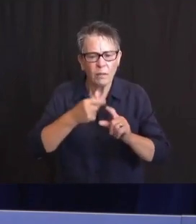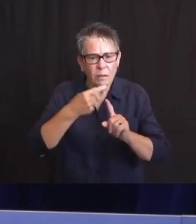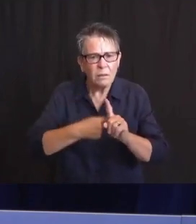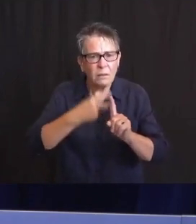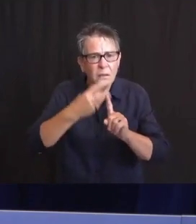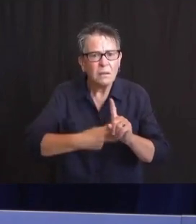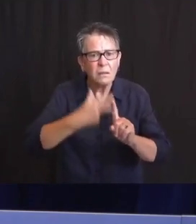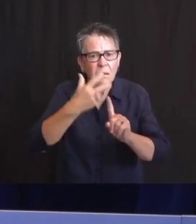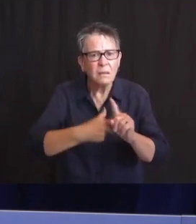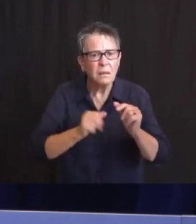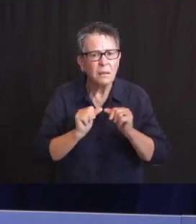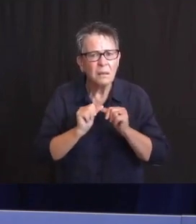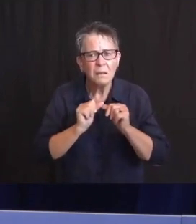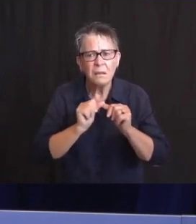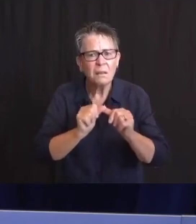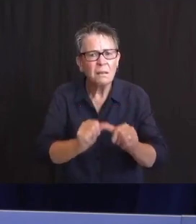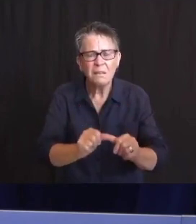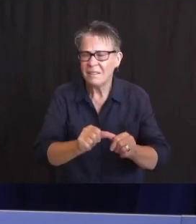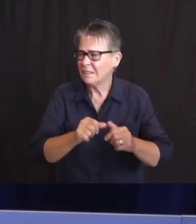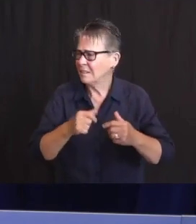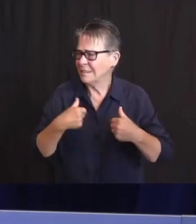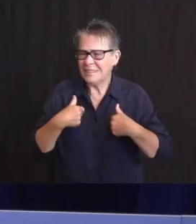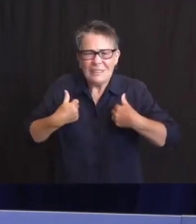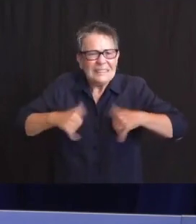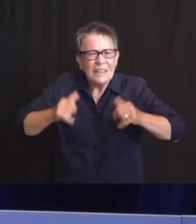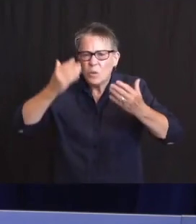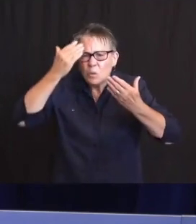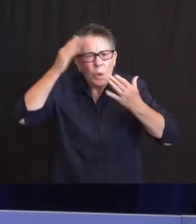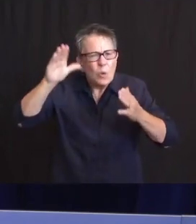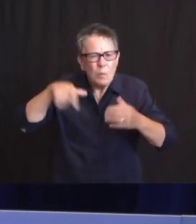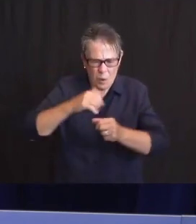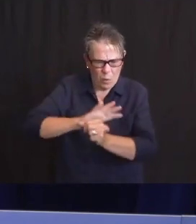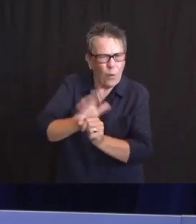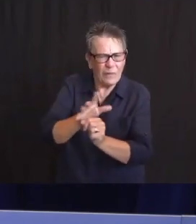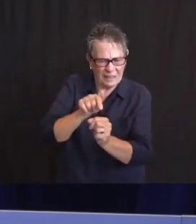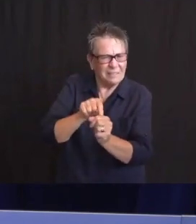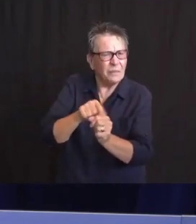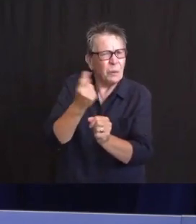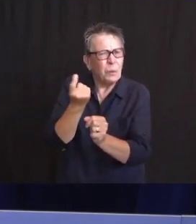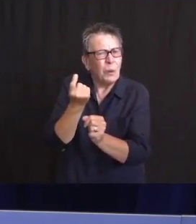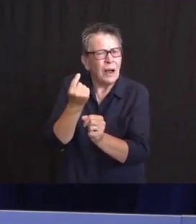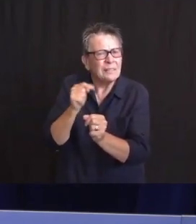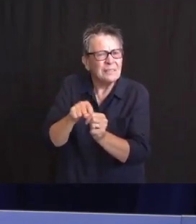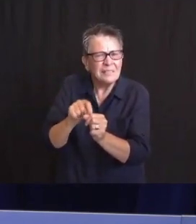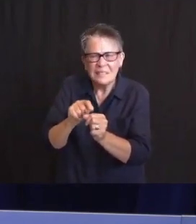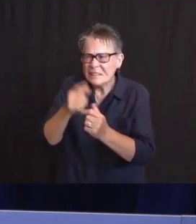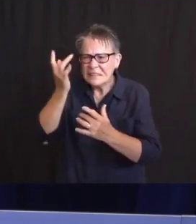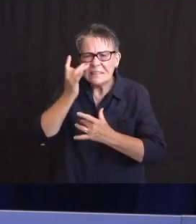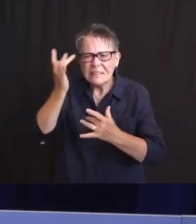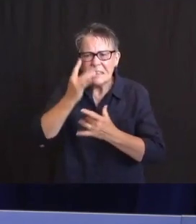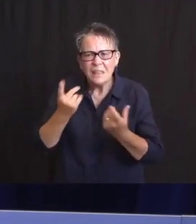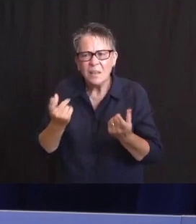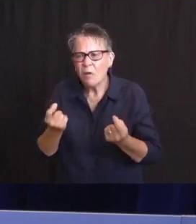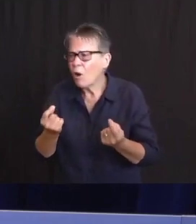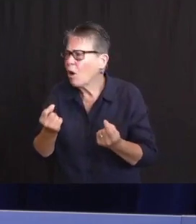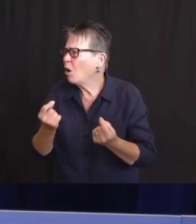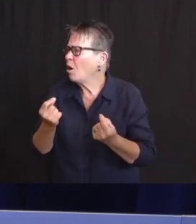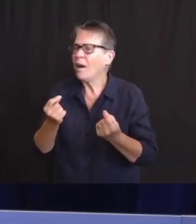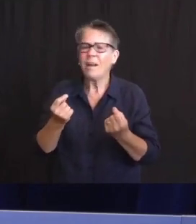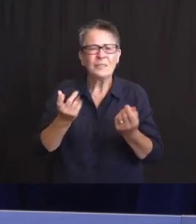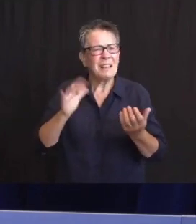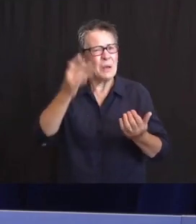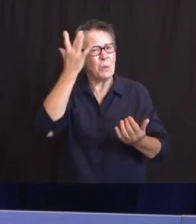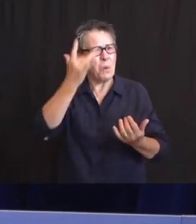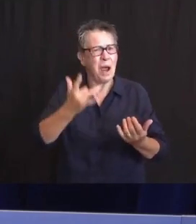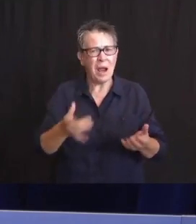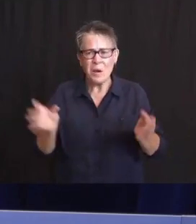and its health effects, so it is not worth taking unnecessary risks. We must continue to take